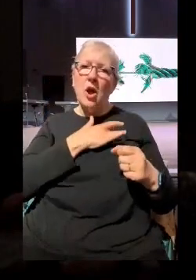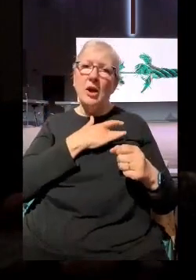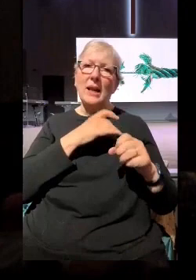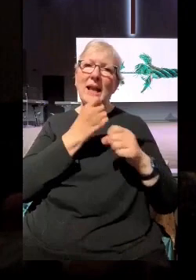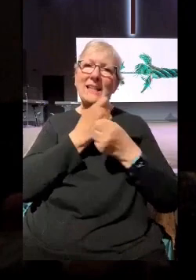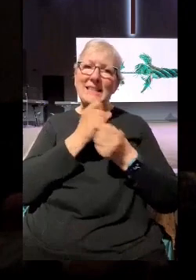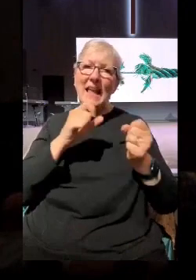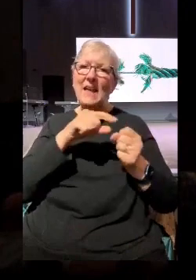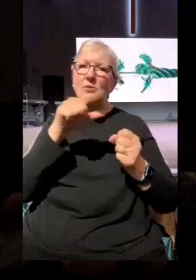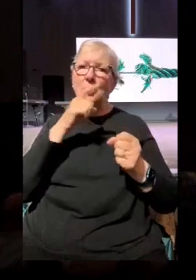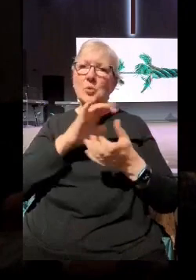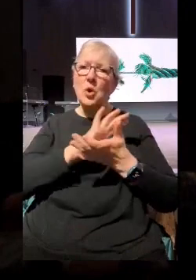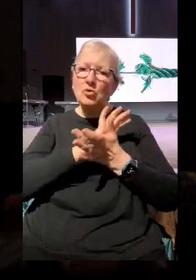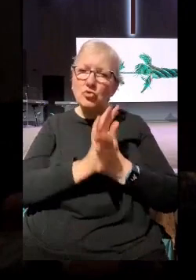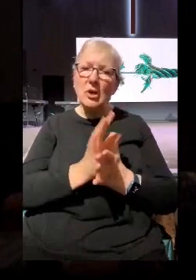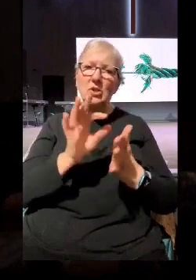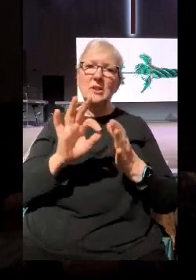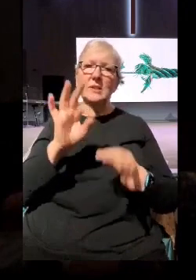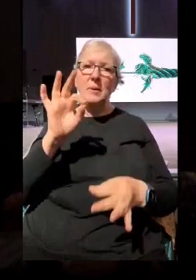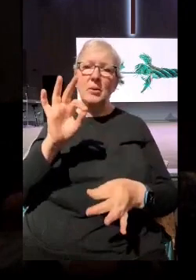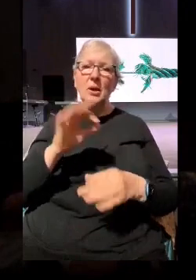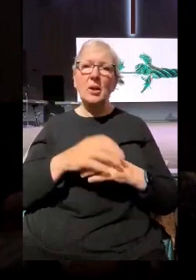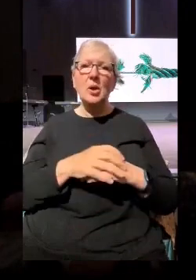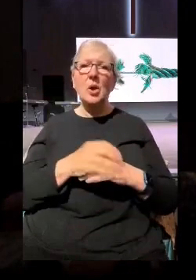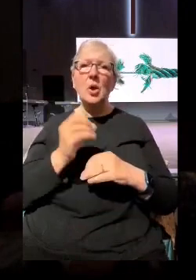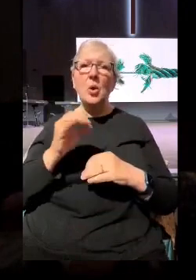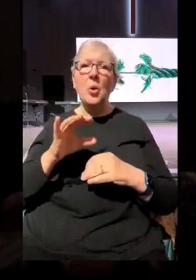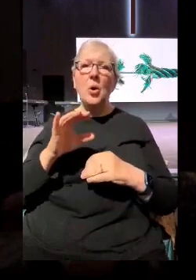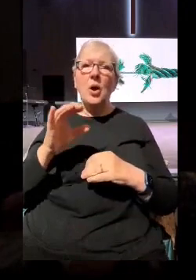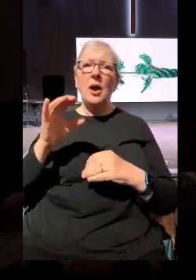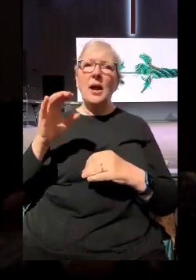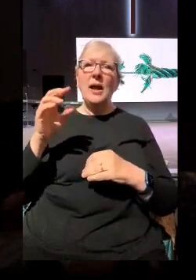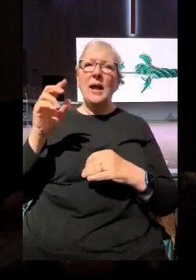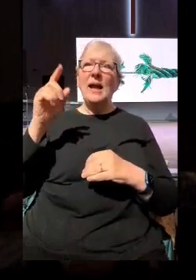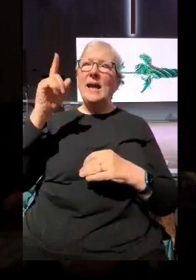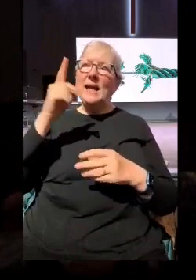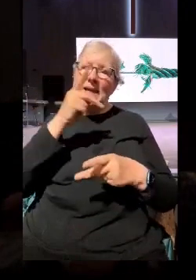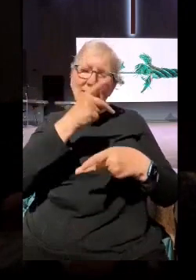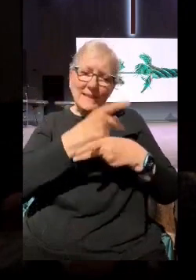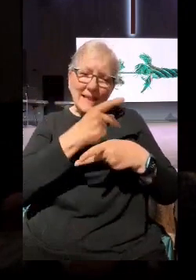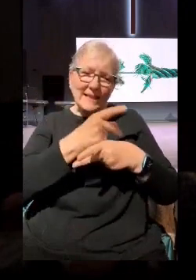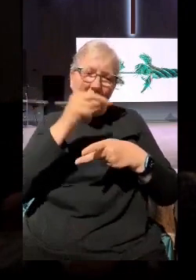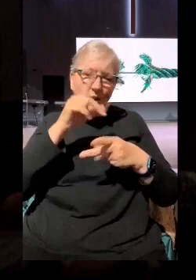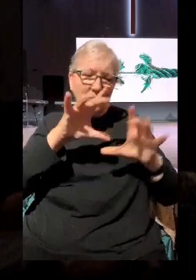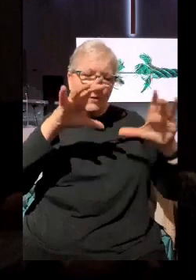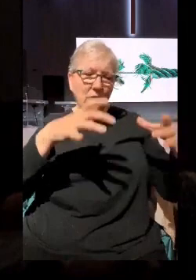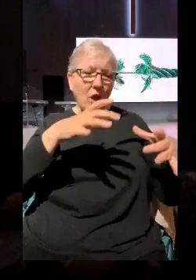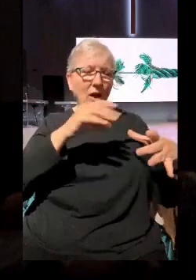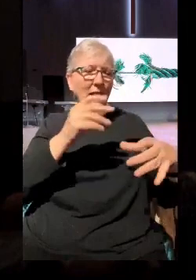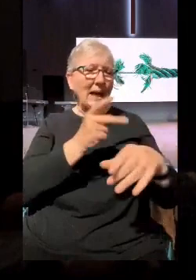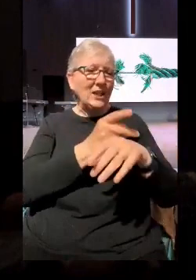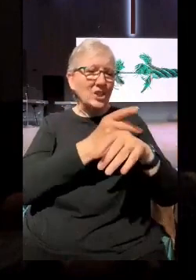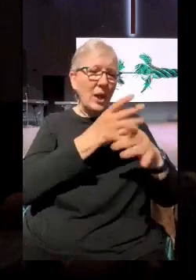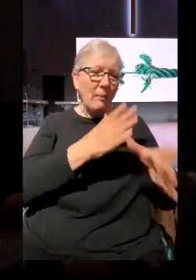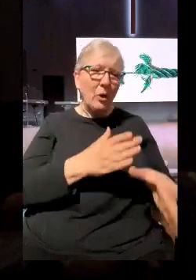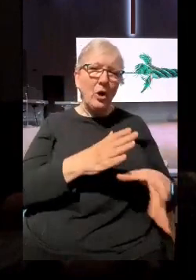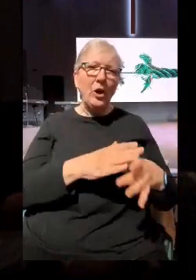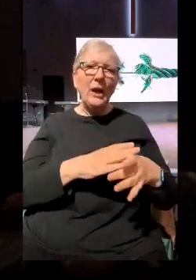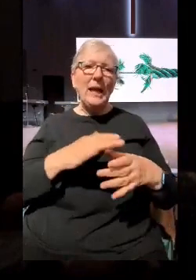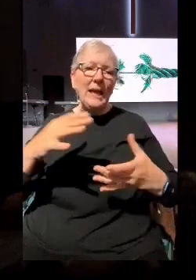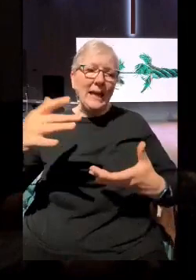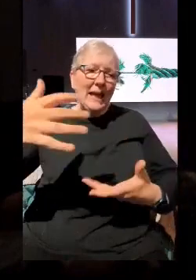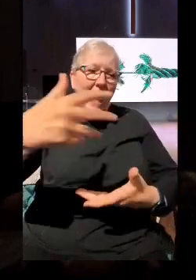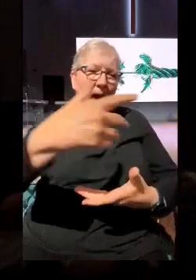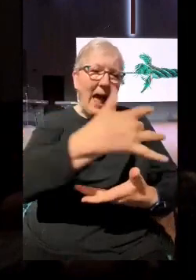in spirit. Or he tends his flock like a shepherd. He gathers his lambs in his arms and he comes and he carries